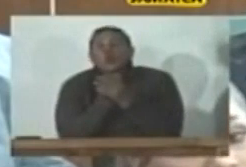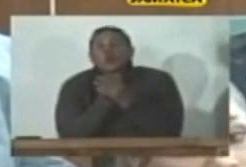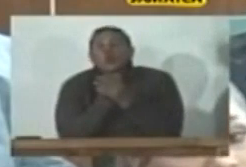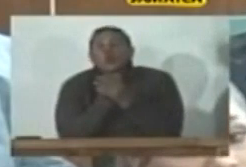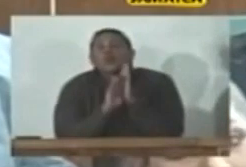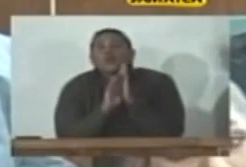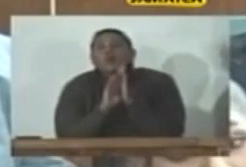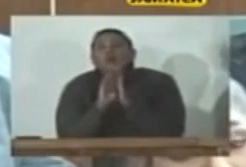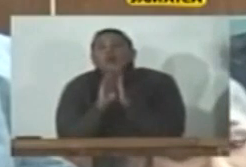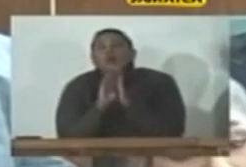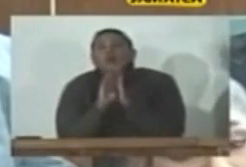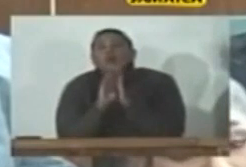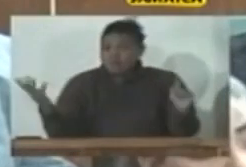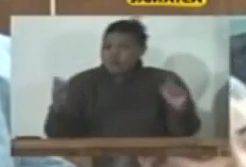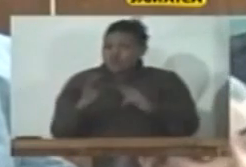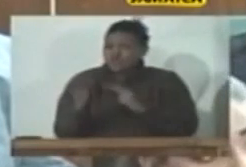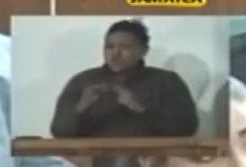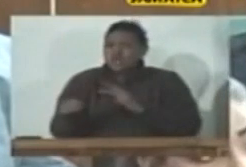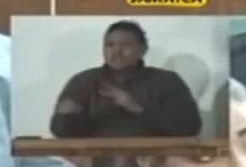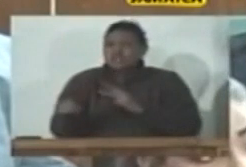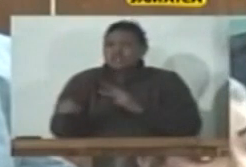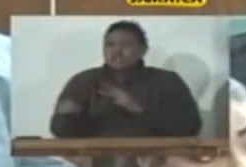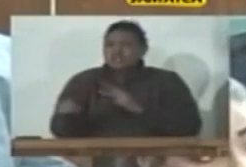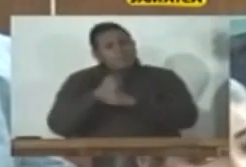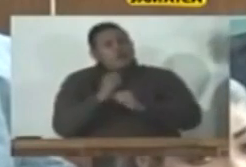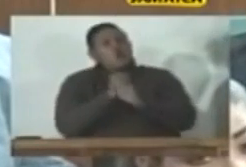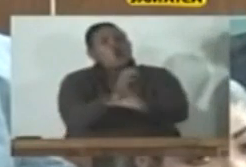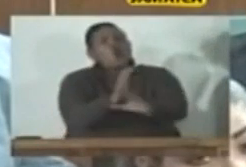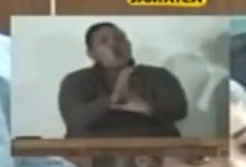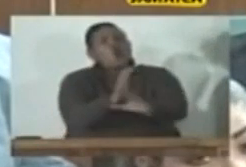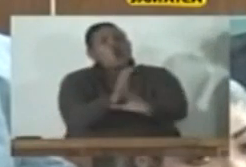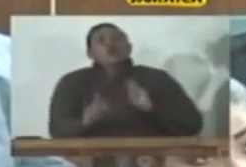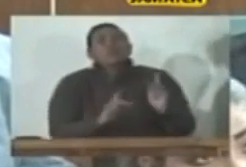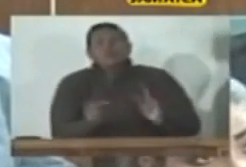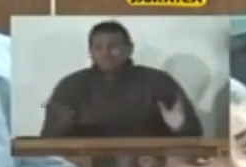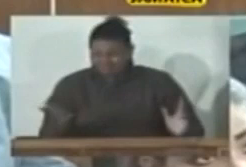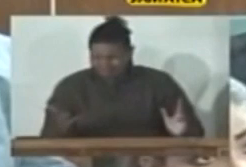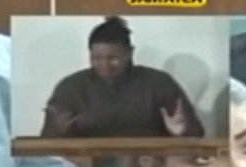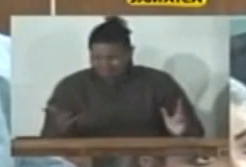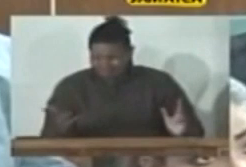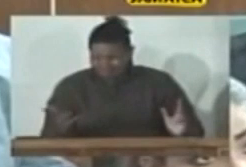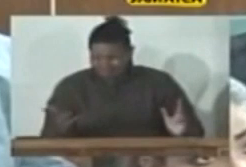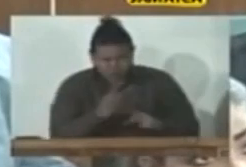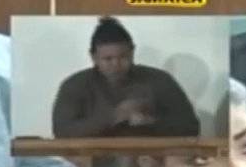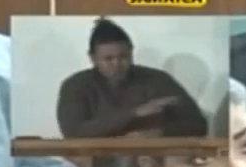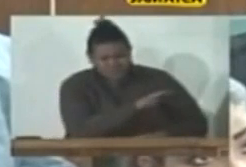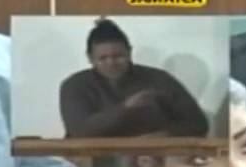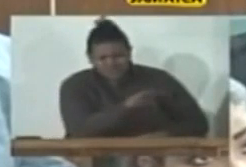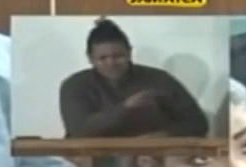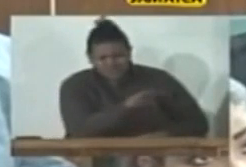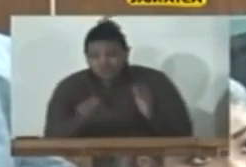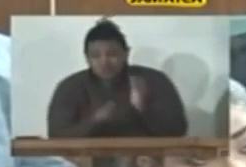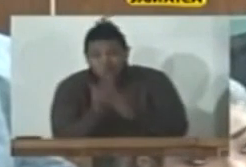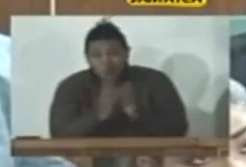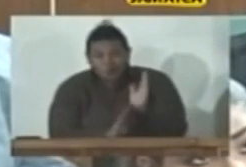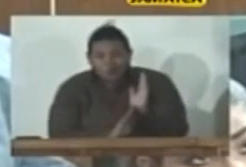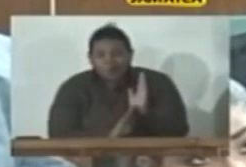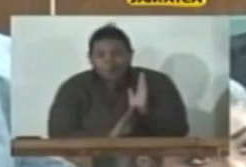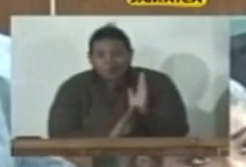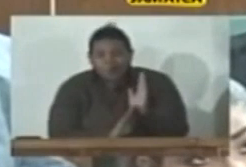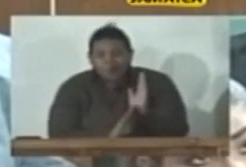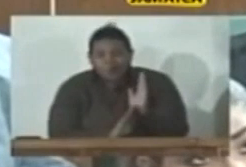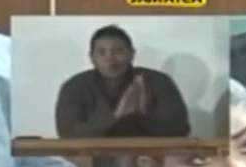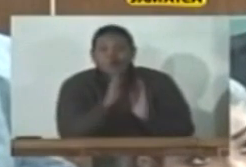worse off as a result of sluggish growth? My presentation today, Mr. Speaker, will seek to answer